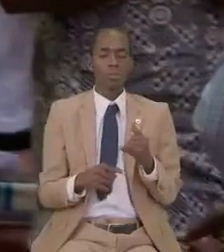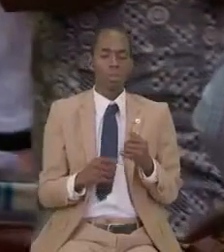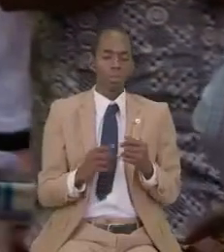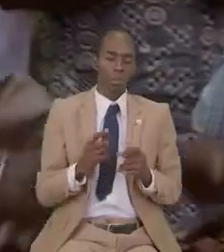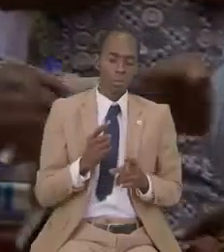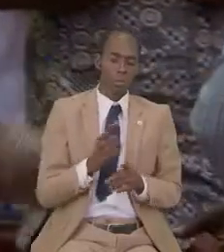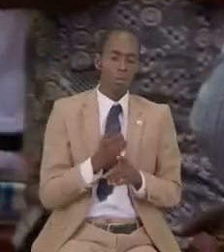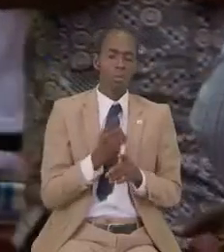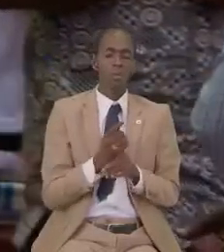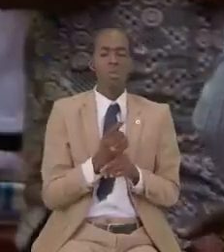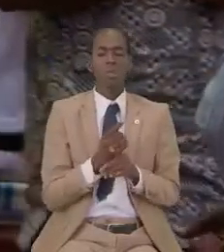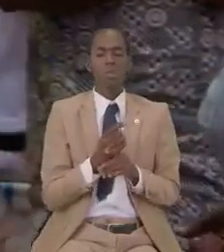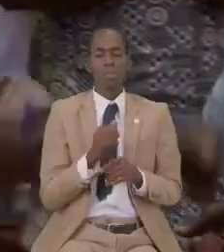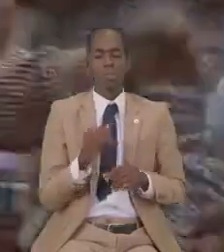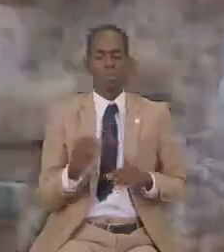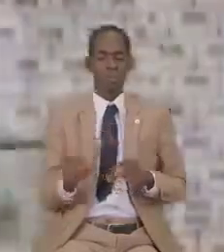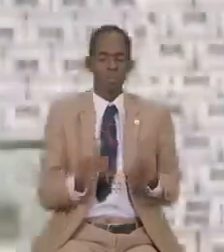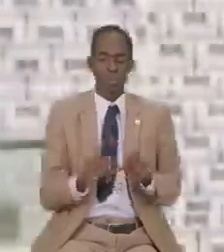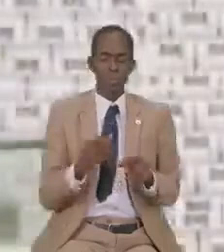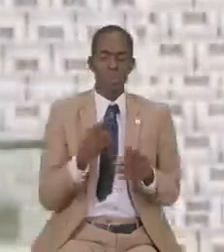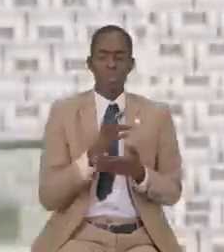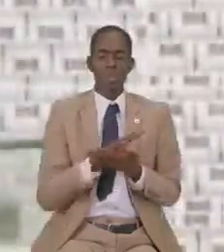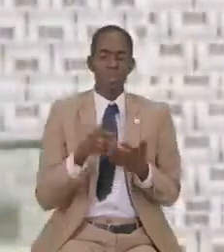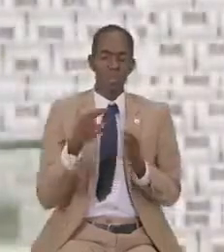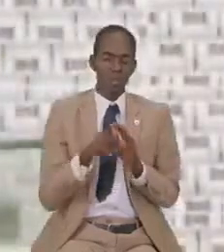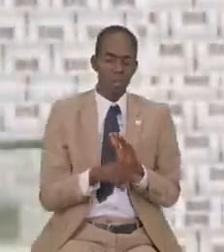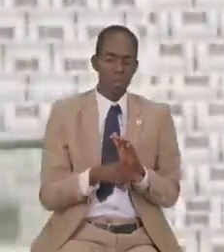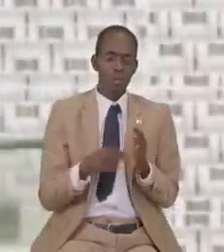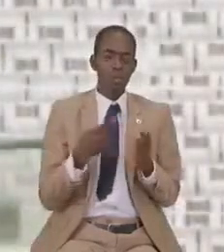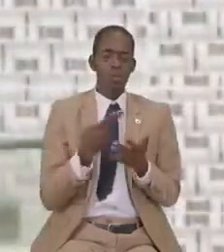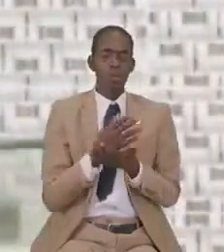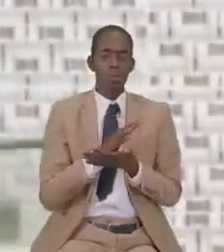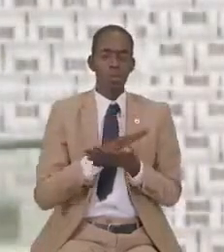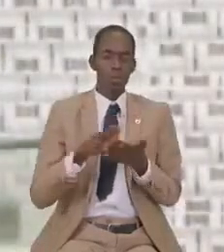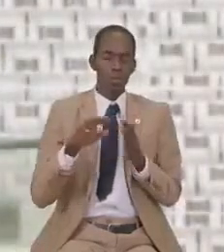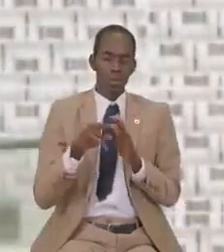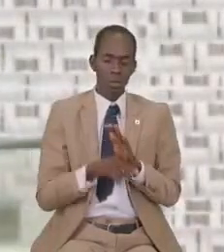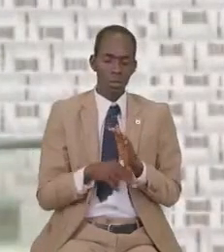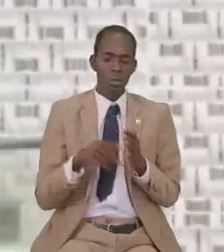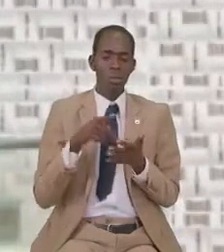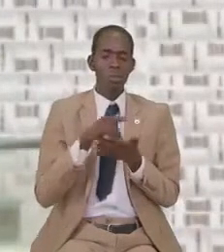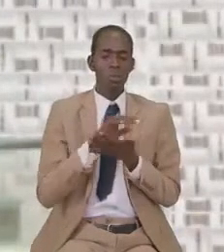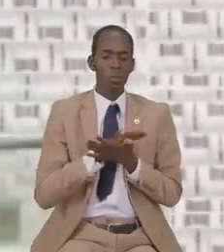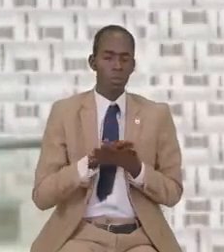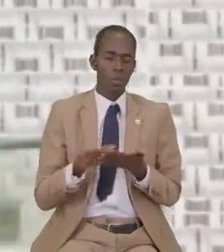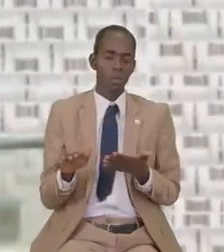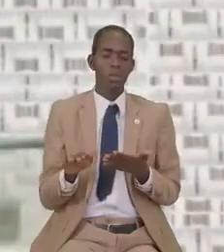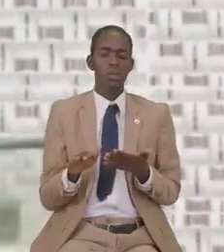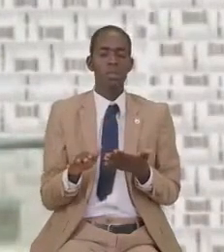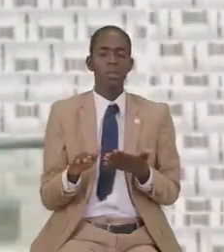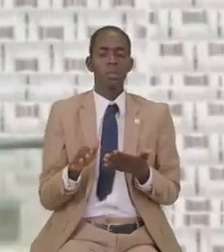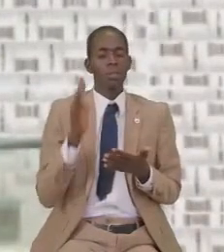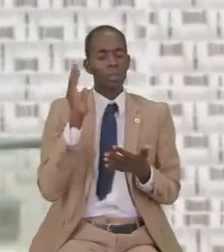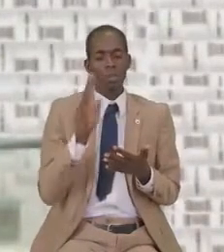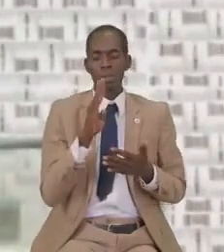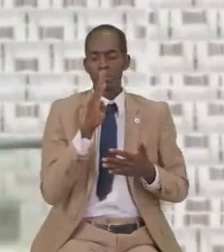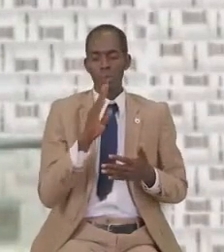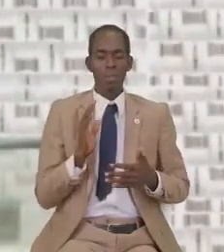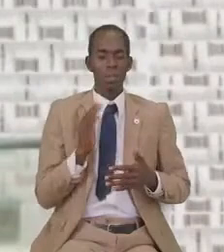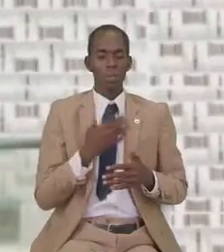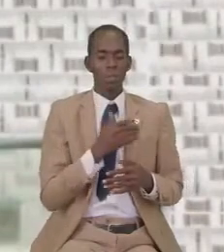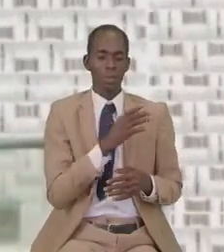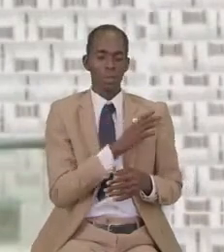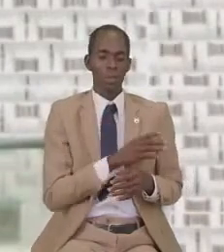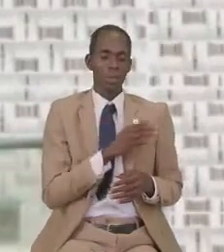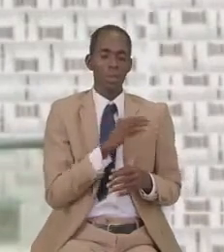Uprightness, righteousness, holiness, purity shall be our character in